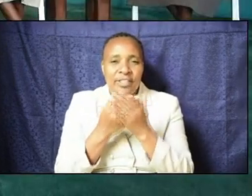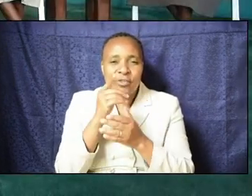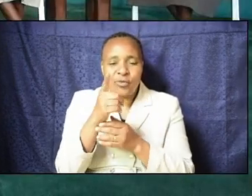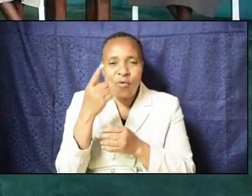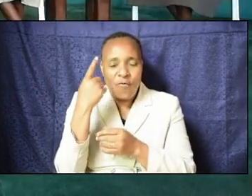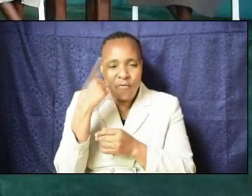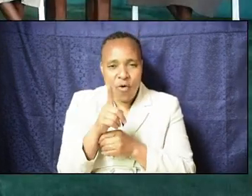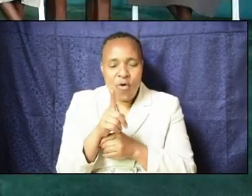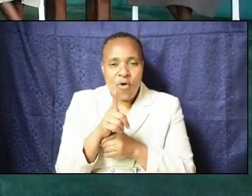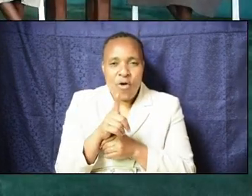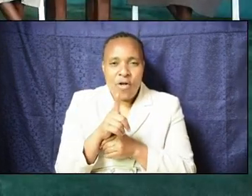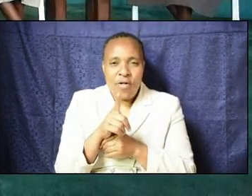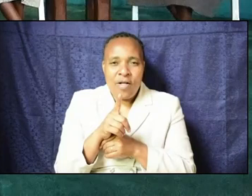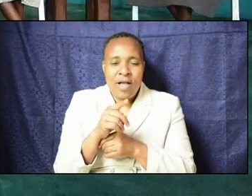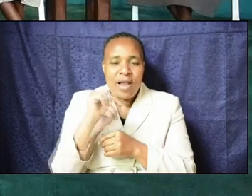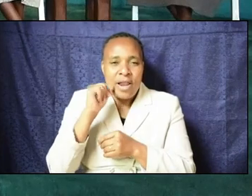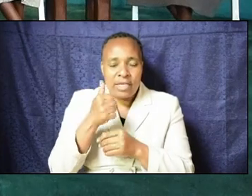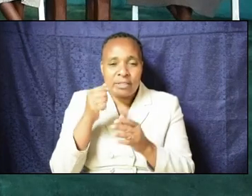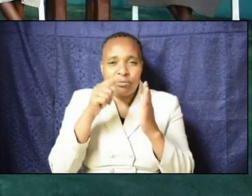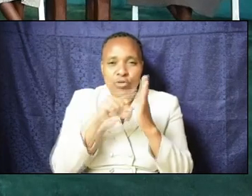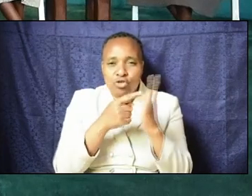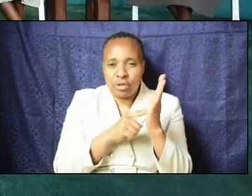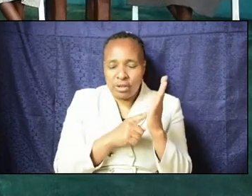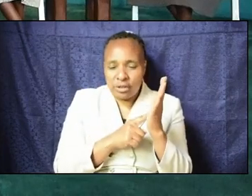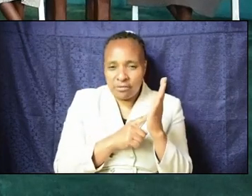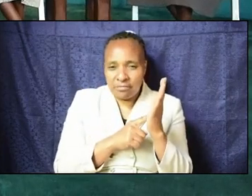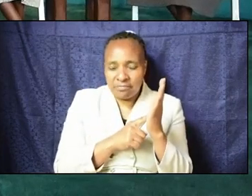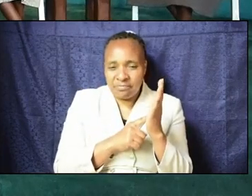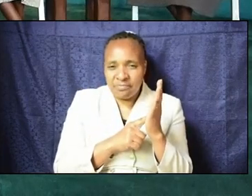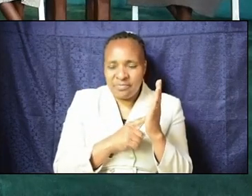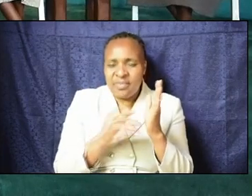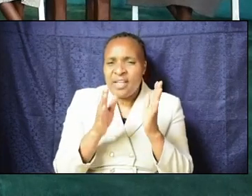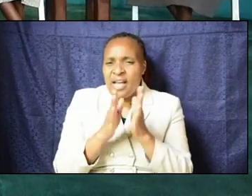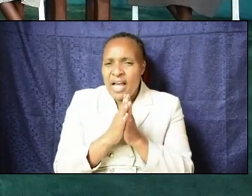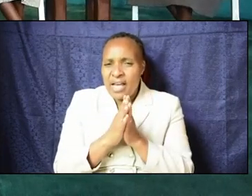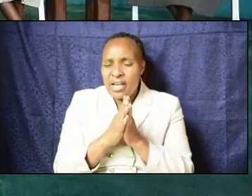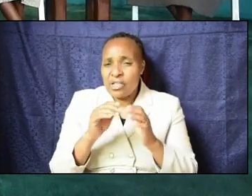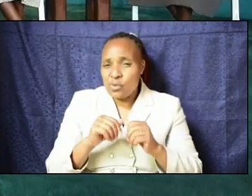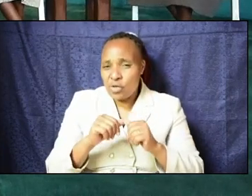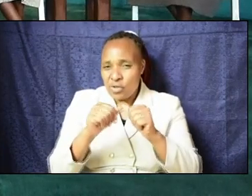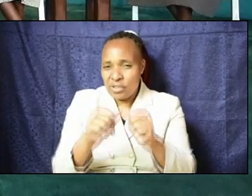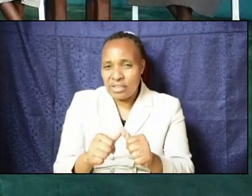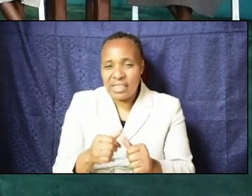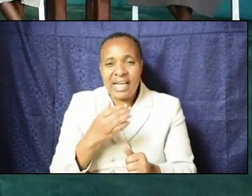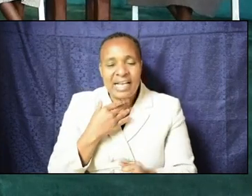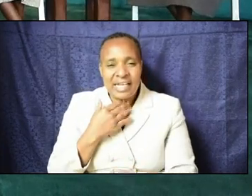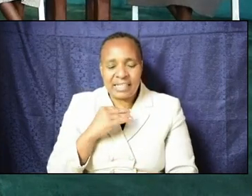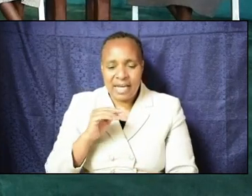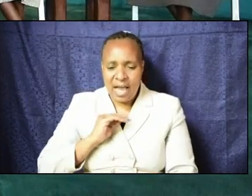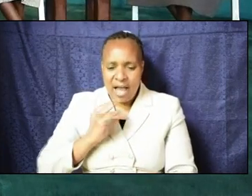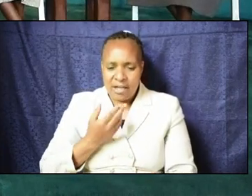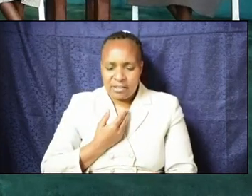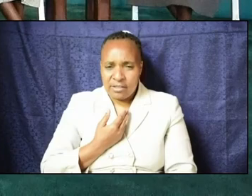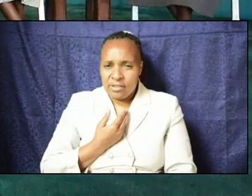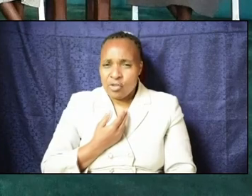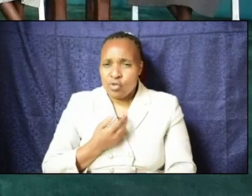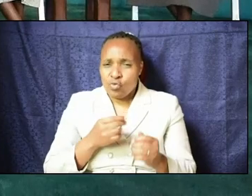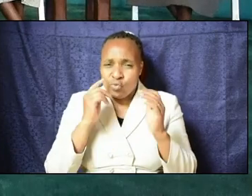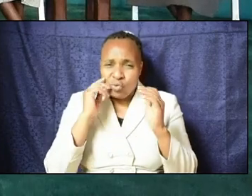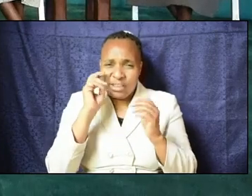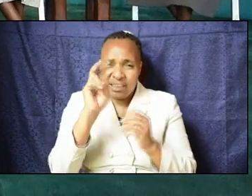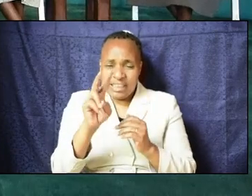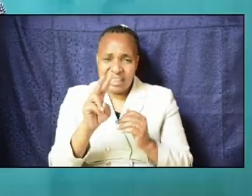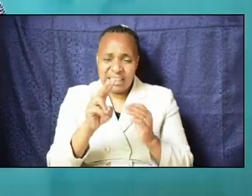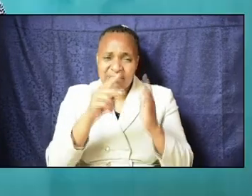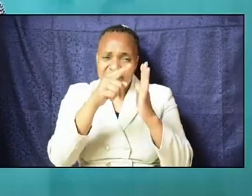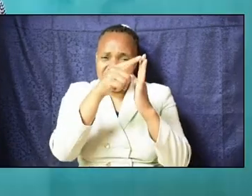Thank you for the nice points on that. And as we go on, I'd like us to highlight some of the key